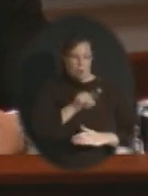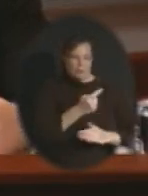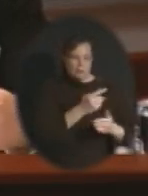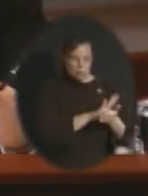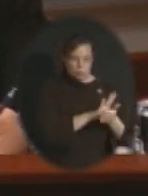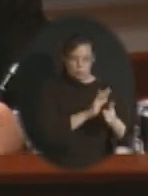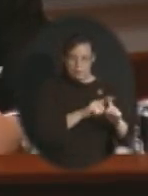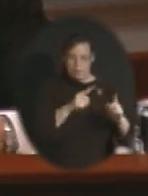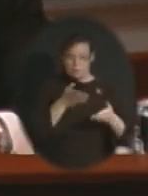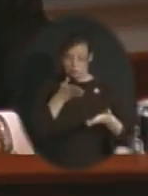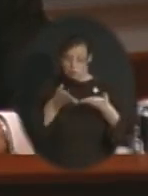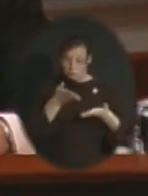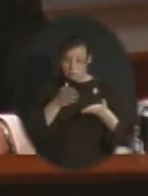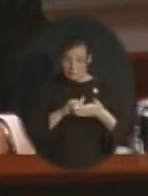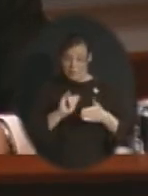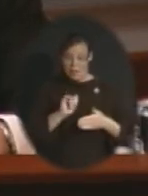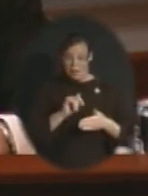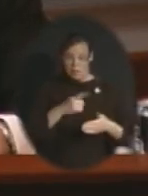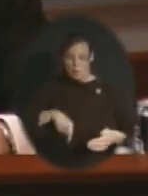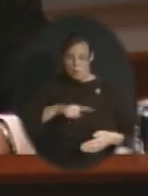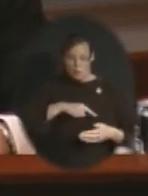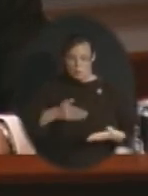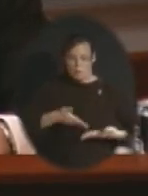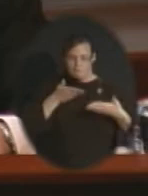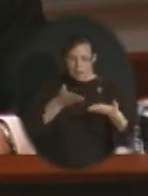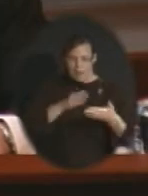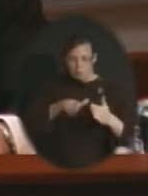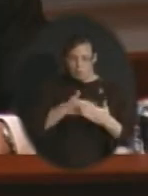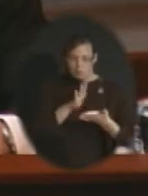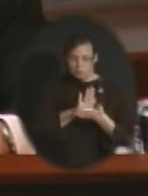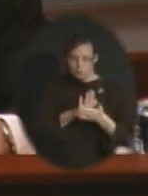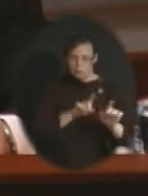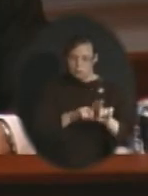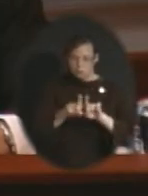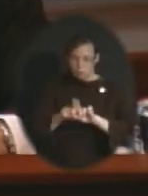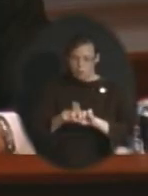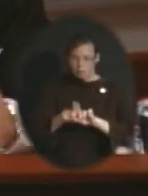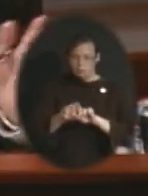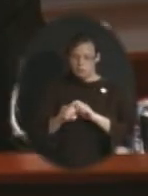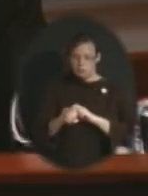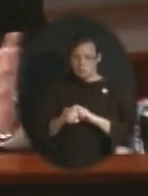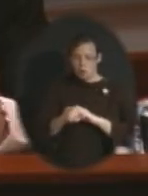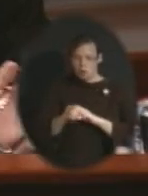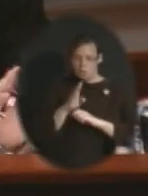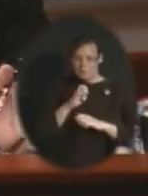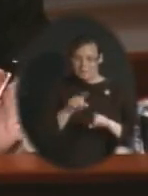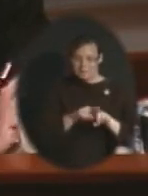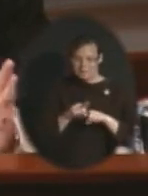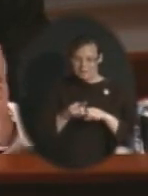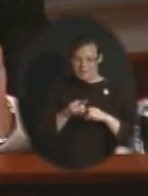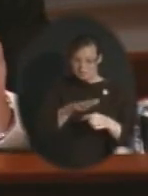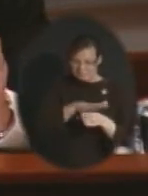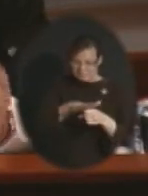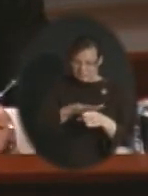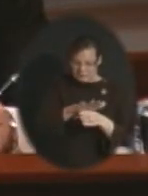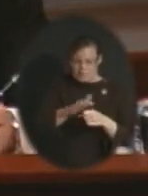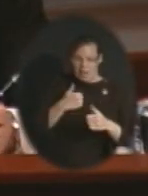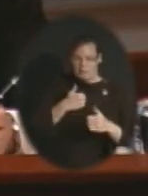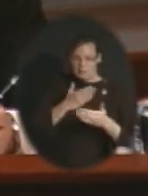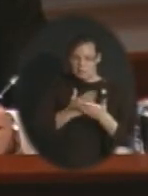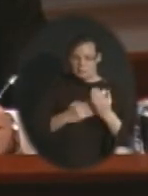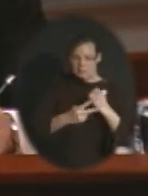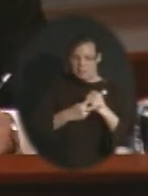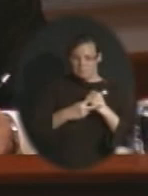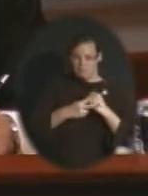but it impacts the services that we provide to all of those schools as well. And so being in the same proximity and having some savings